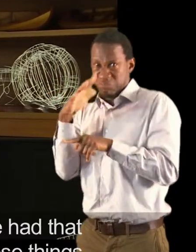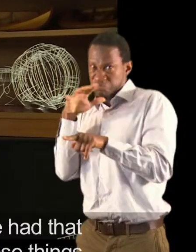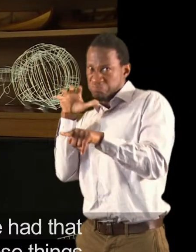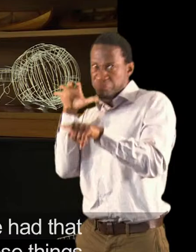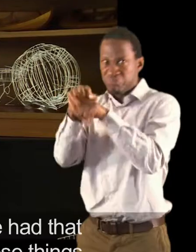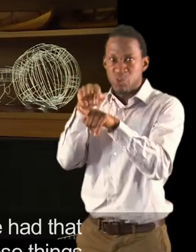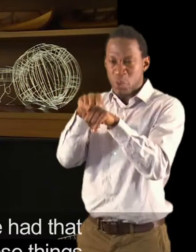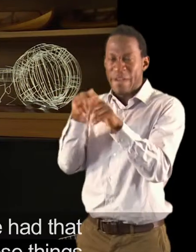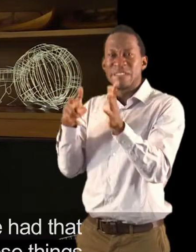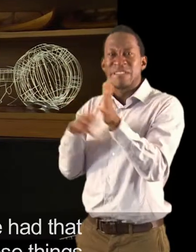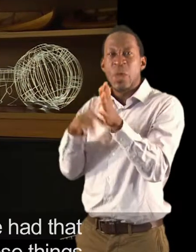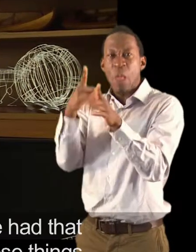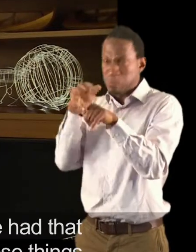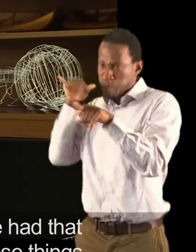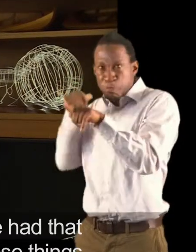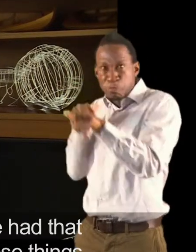and